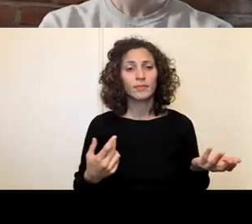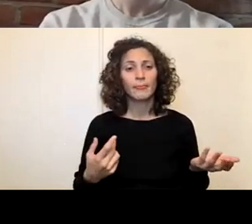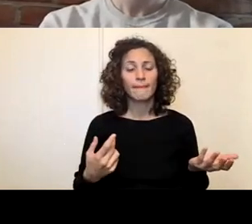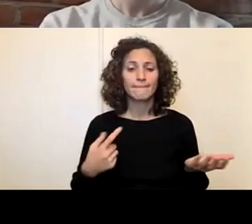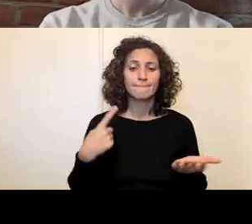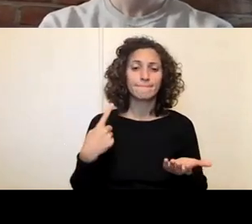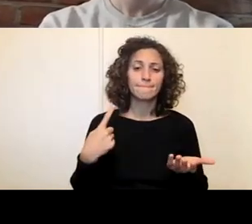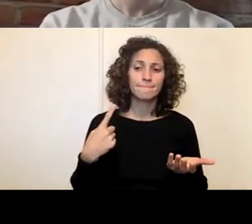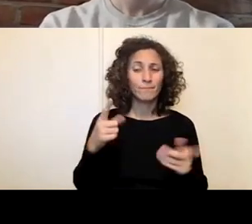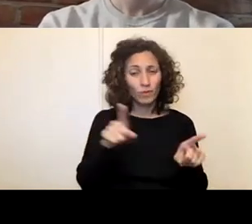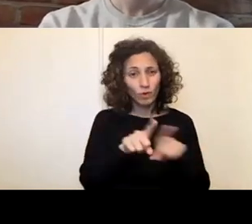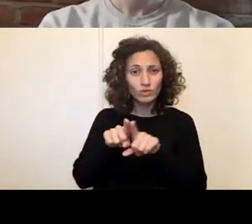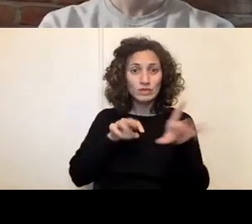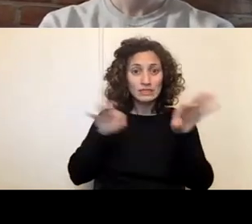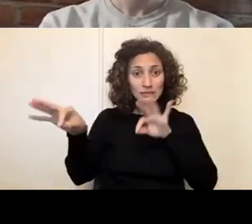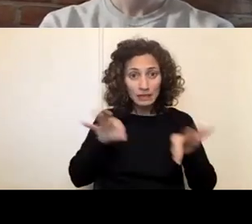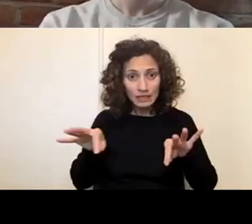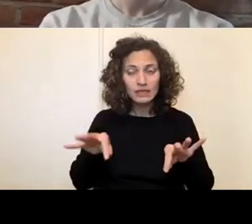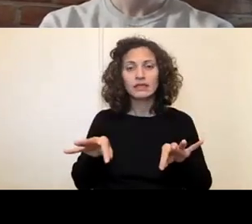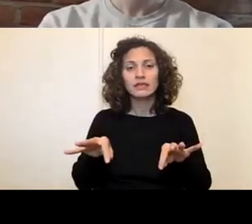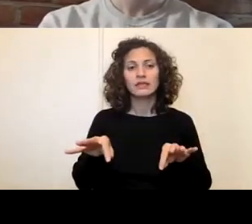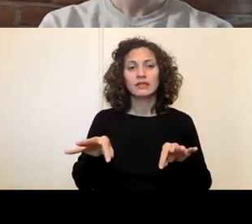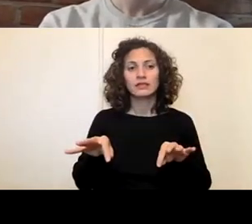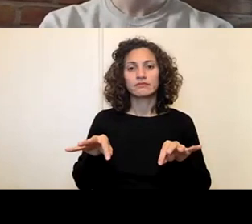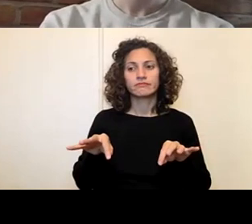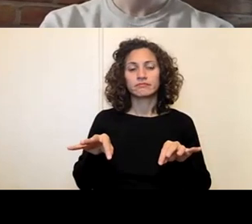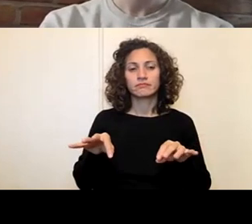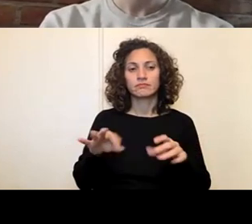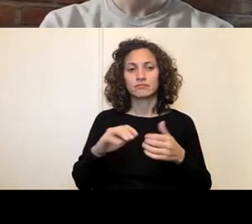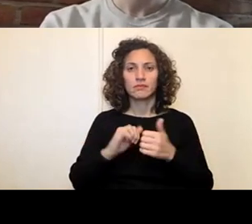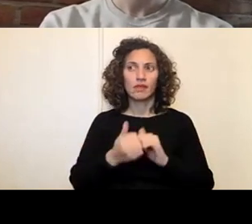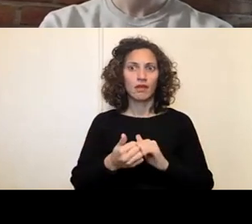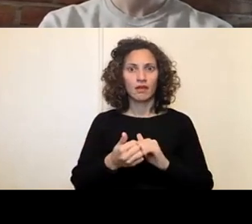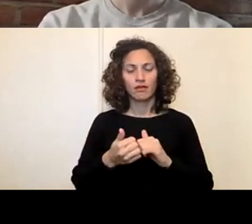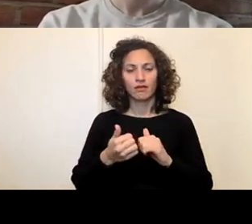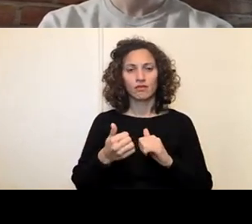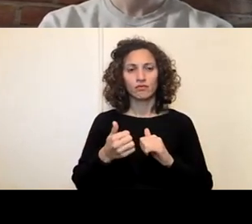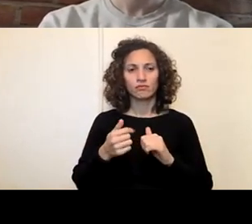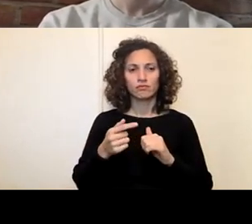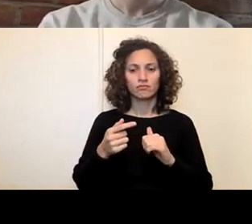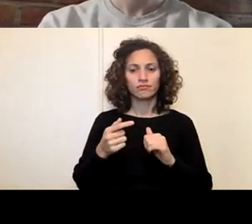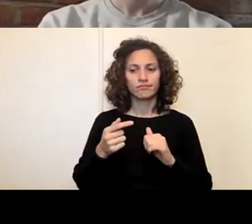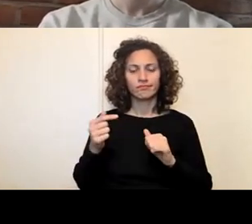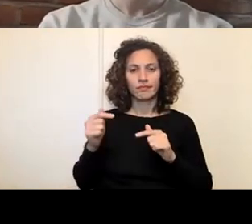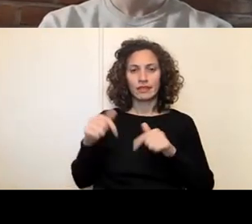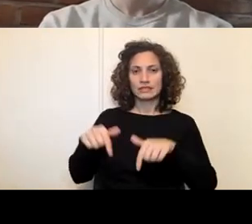that, but explaining, how this is, viewed, how you view, this activity or